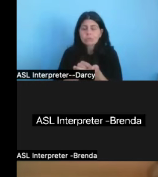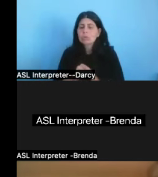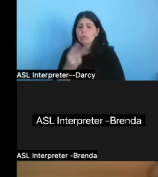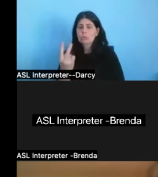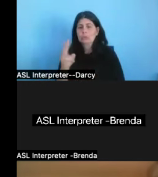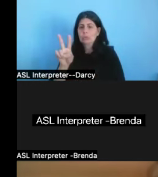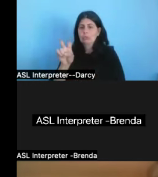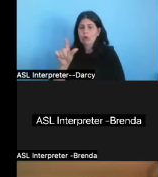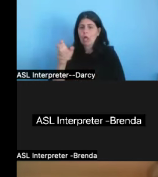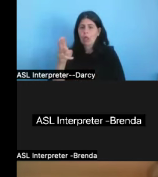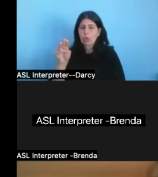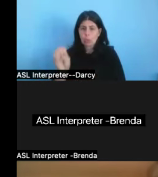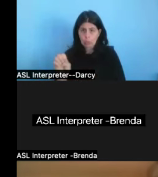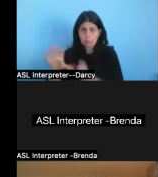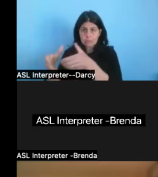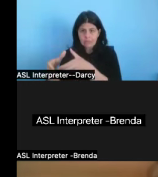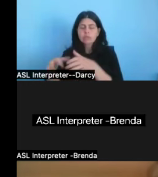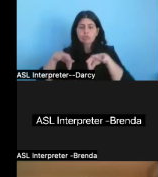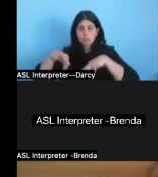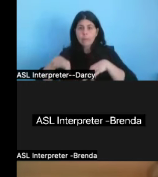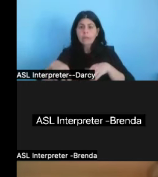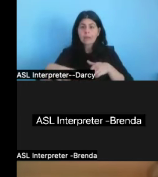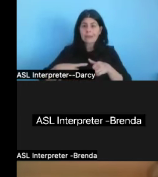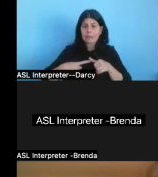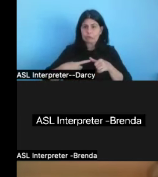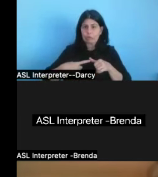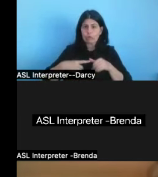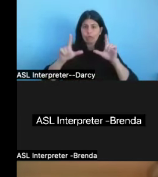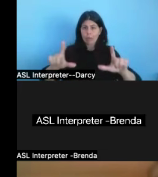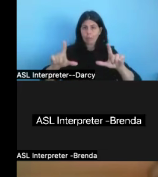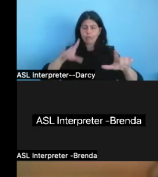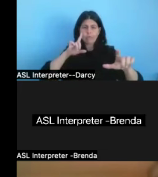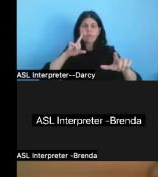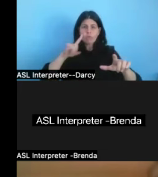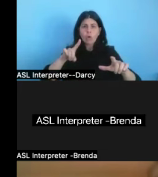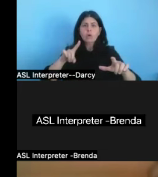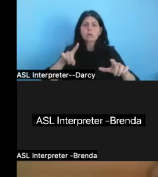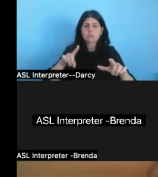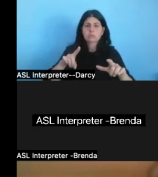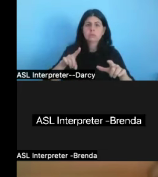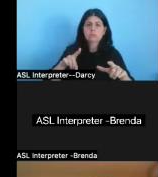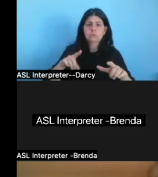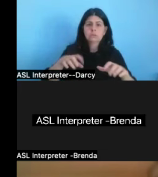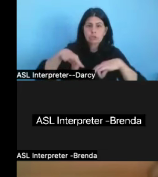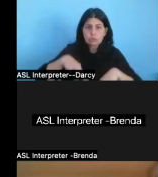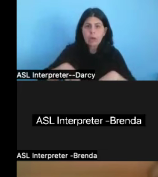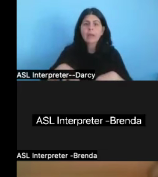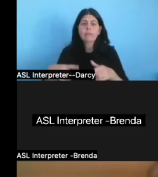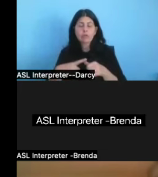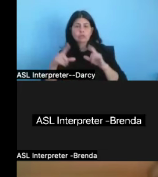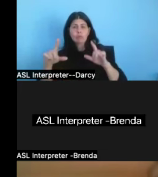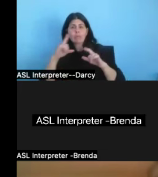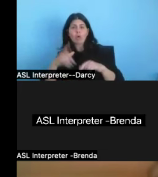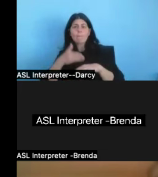set describing an initial framework to design lifeline infrastructure for post-earthquake functional recovery, which really